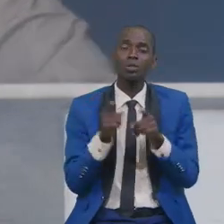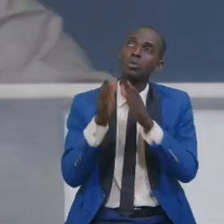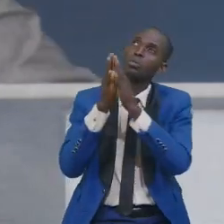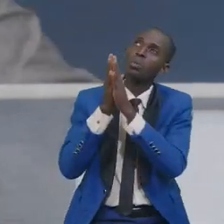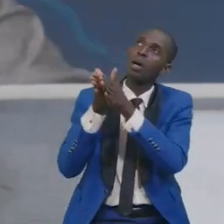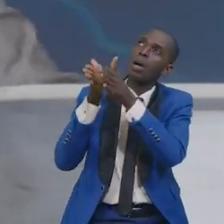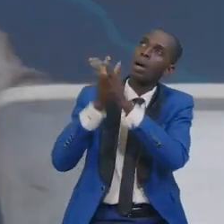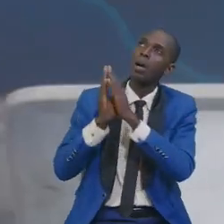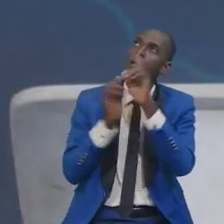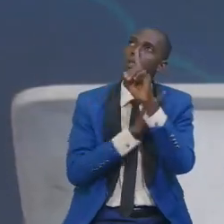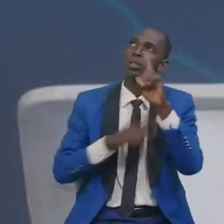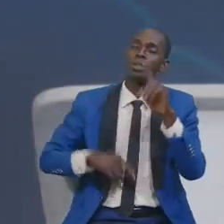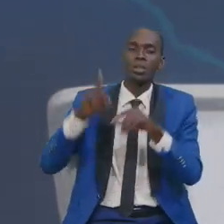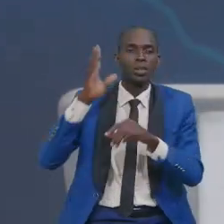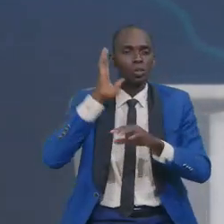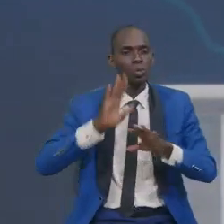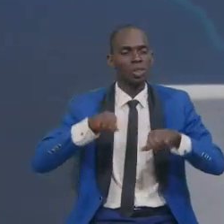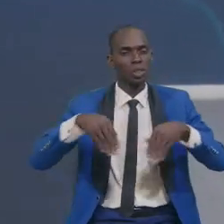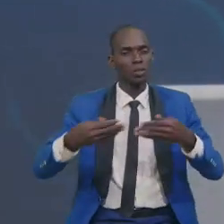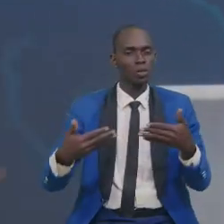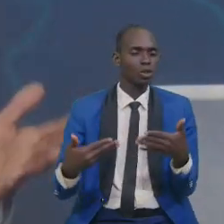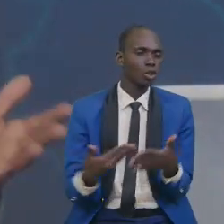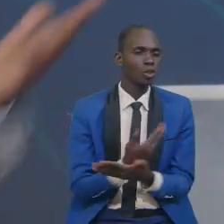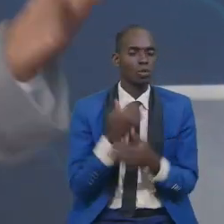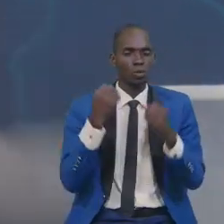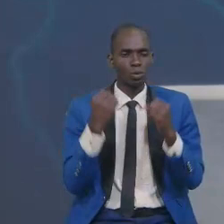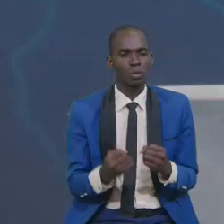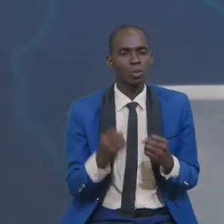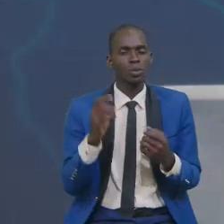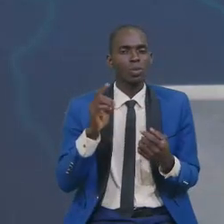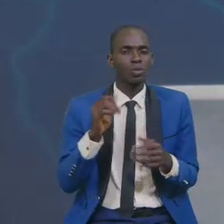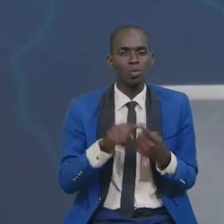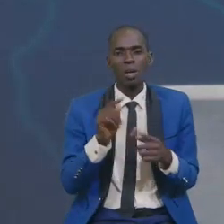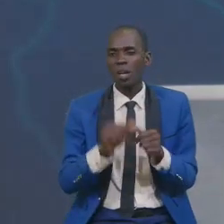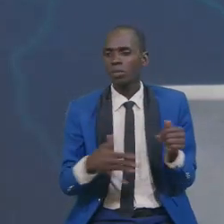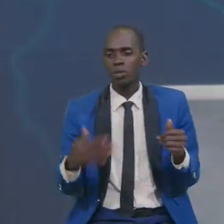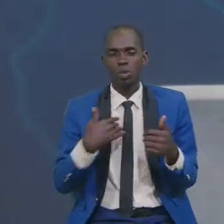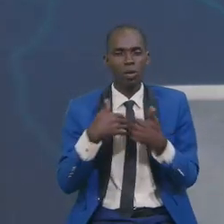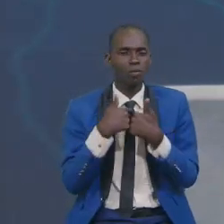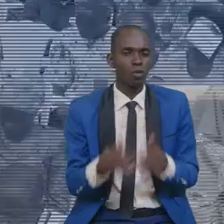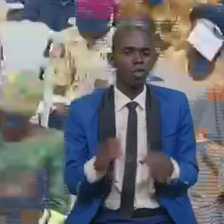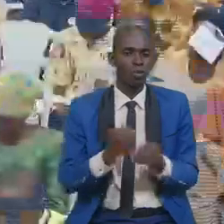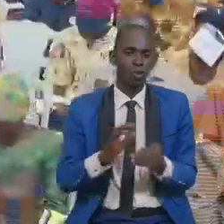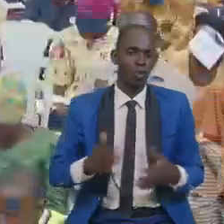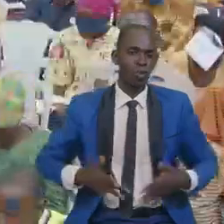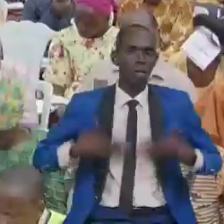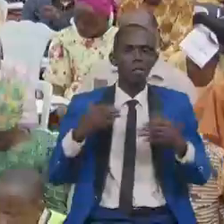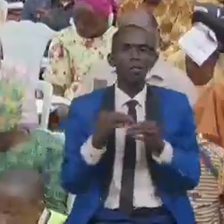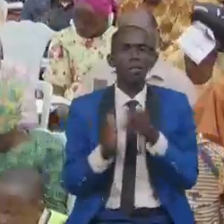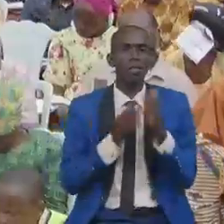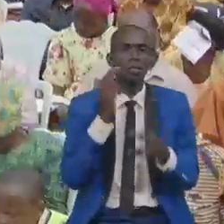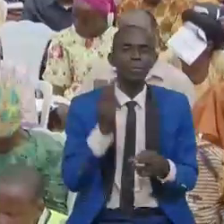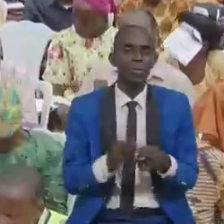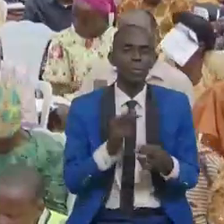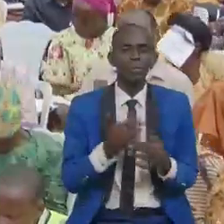or renewed everything you have lost in your system your spiritual life in Jesus name